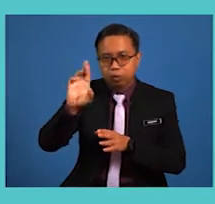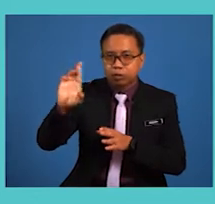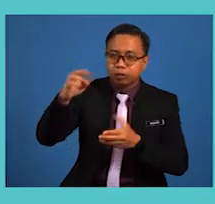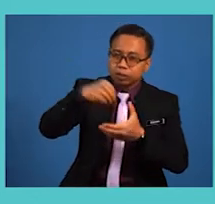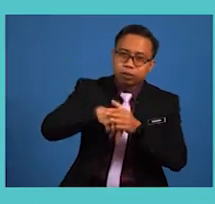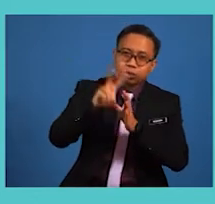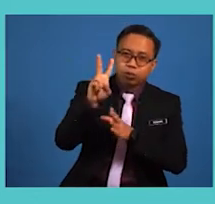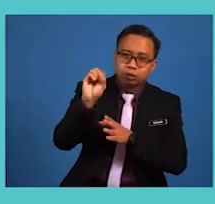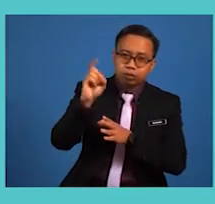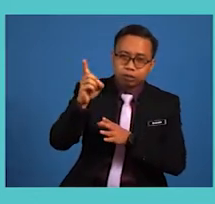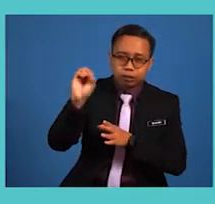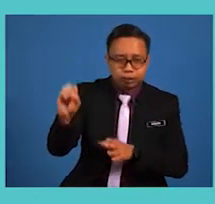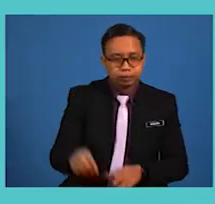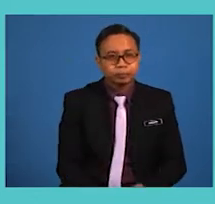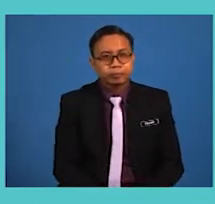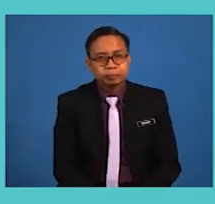580,000 in 2010.